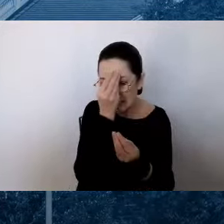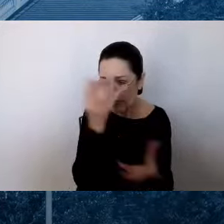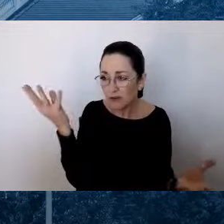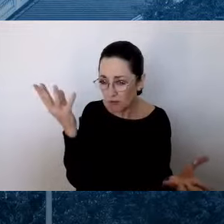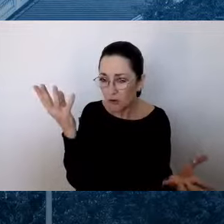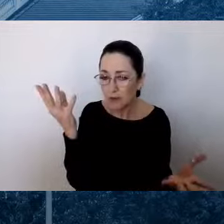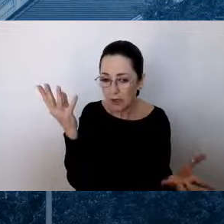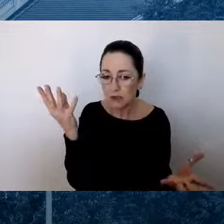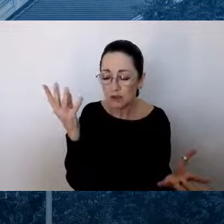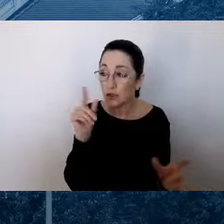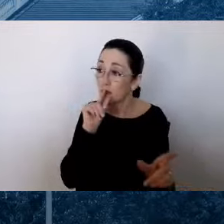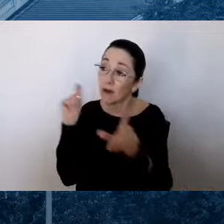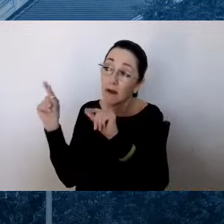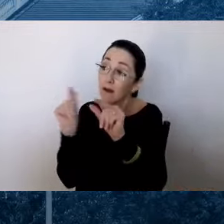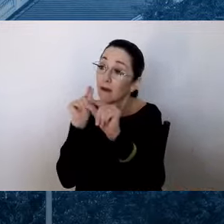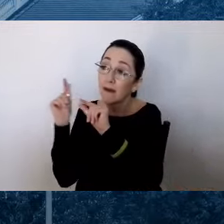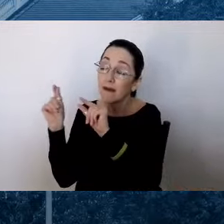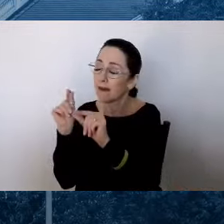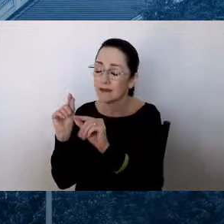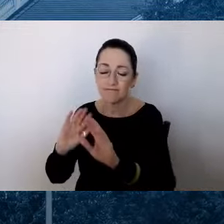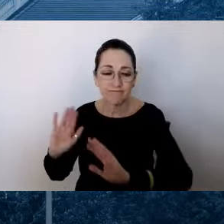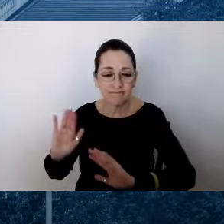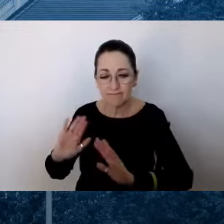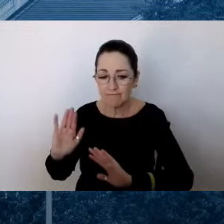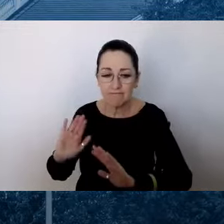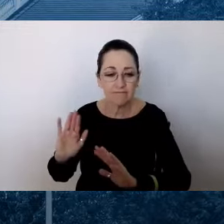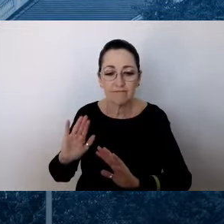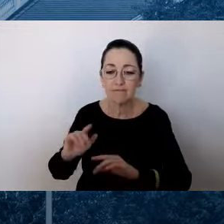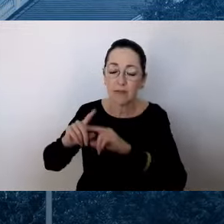front of your friends and other students. Dr. Rattay?